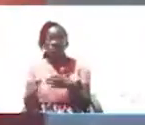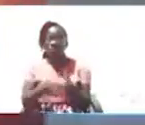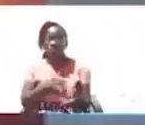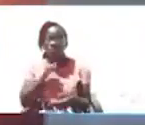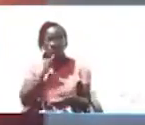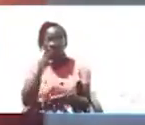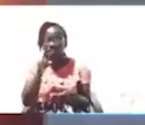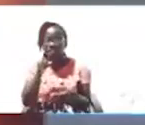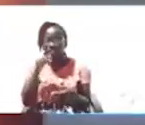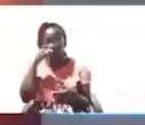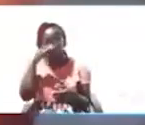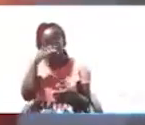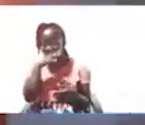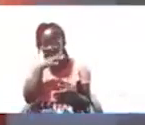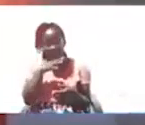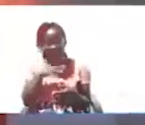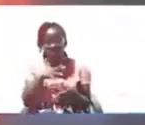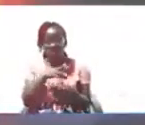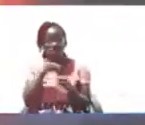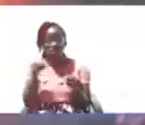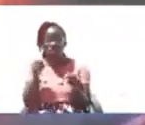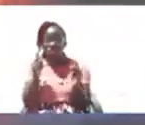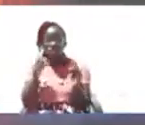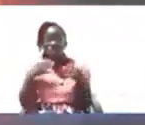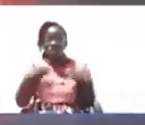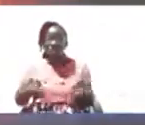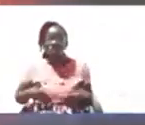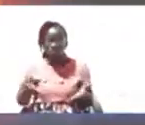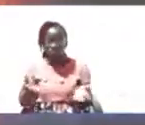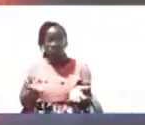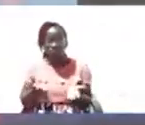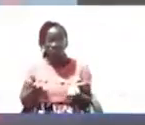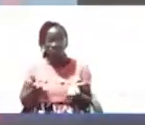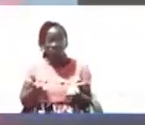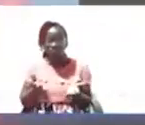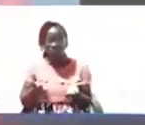Something that smells is something that nobody wants to go to.